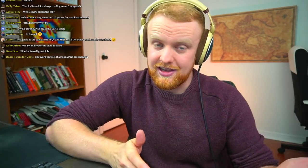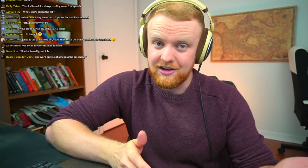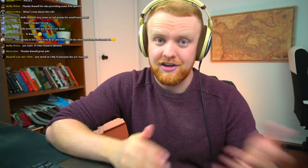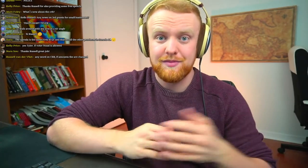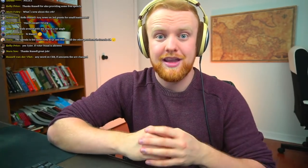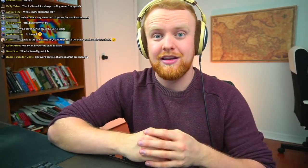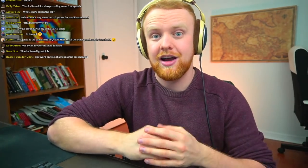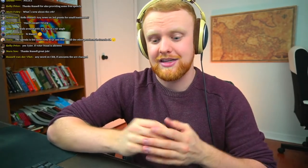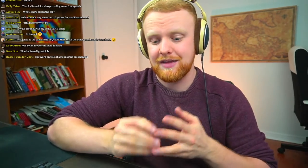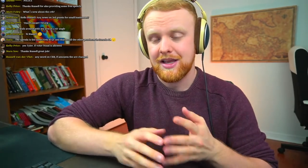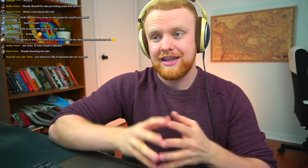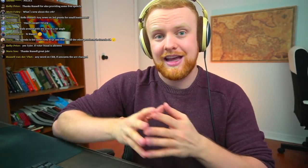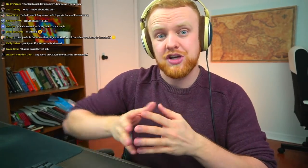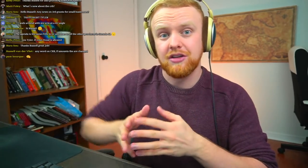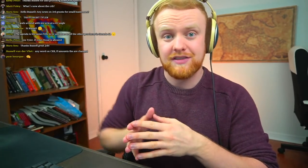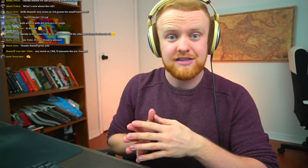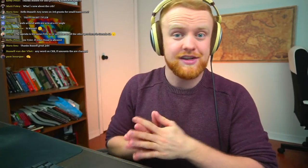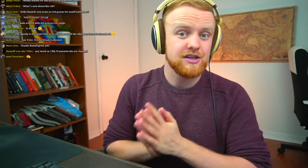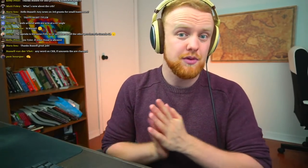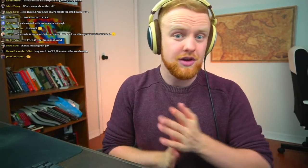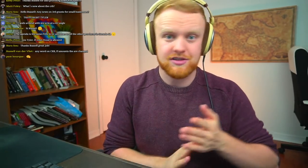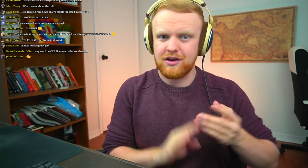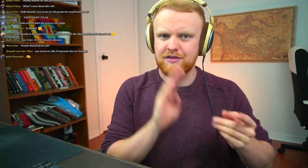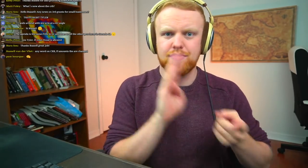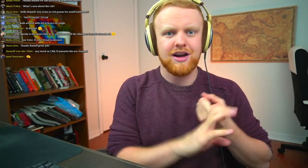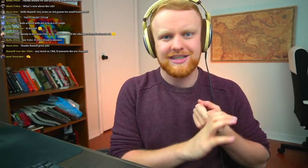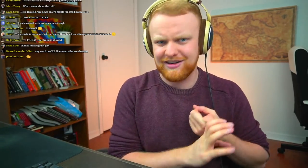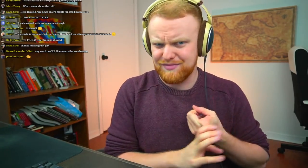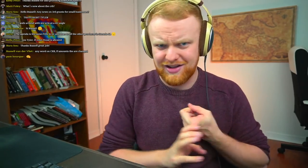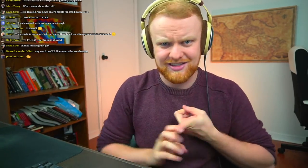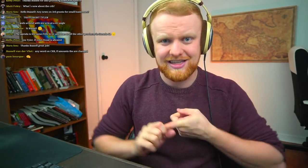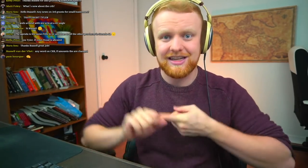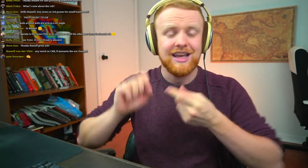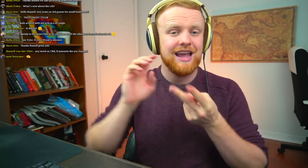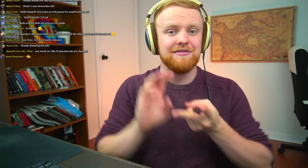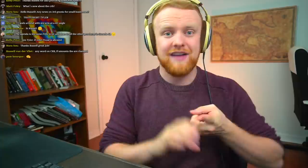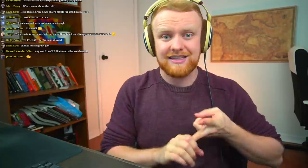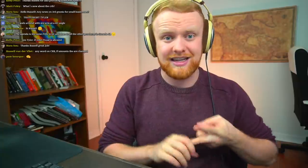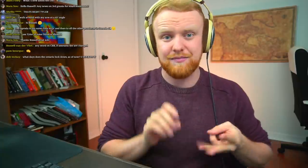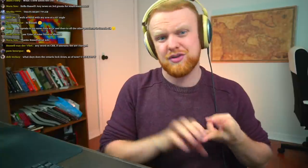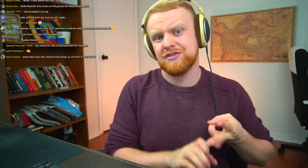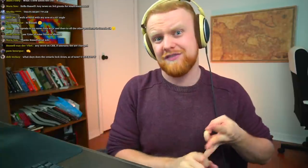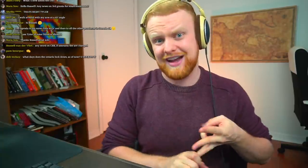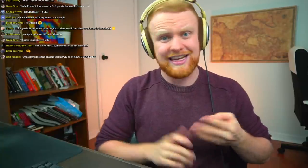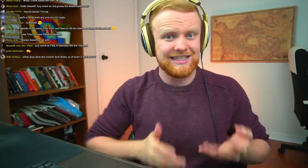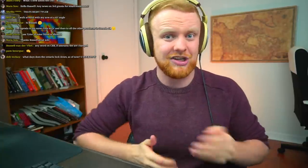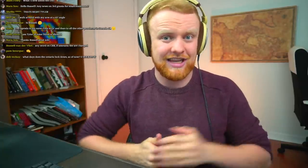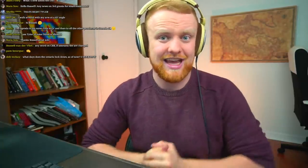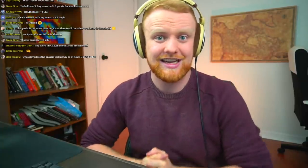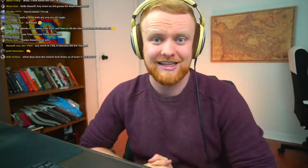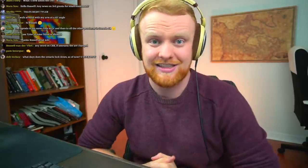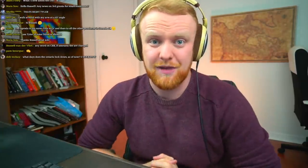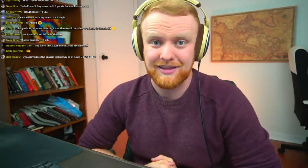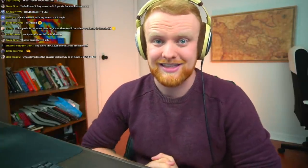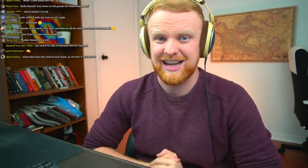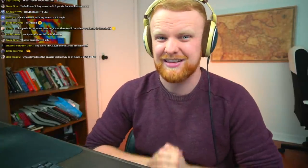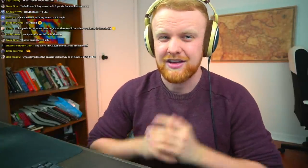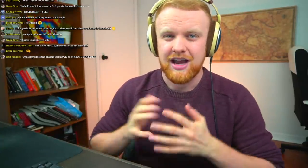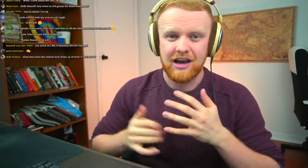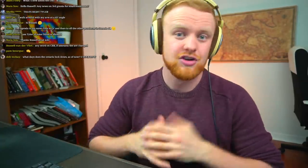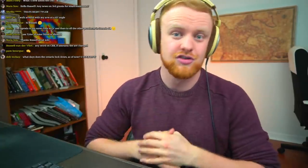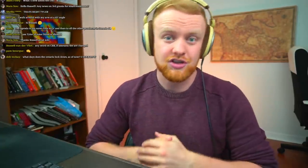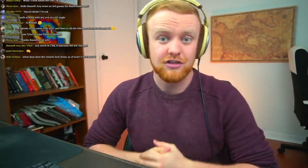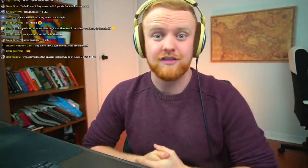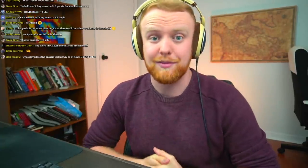to talk here. You may not catch all of these videos, but we also cover monetary policy and investing and personal finance here in Canada, a topic that's kind